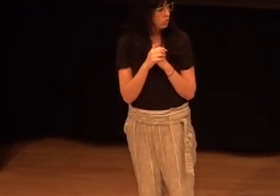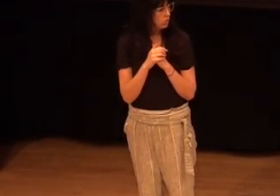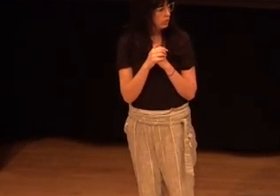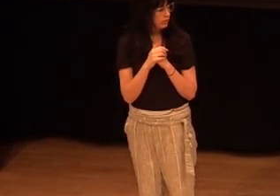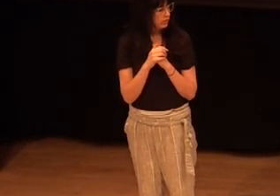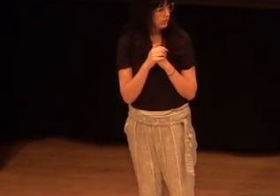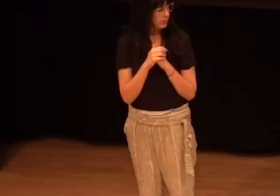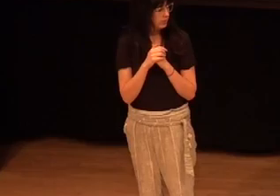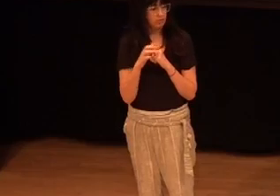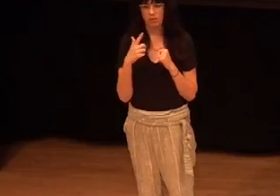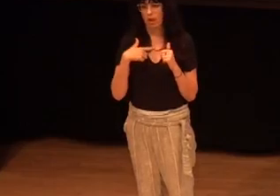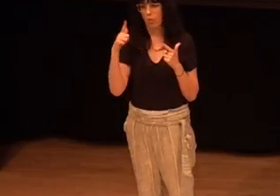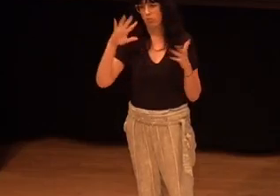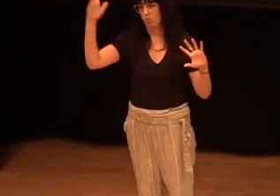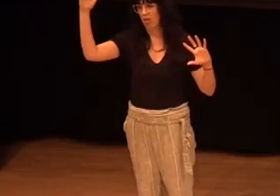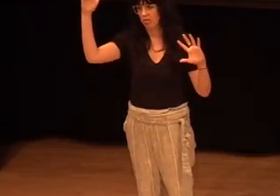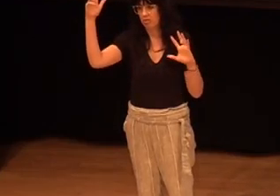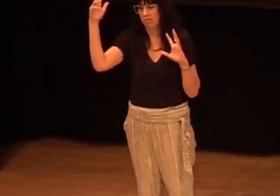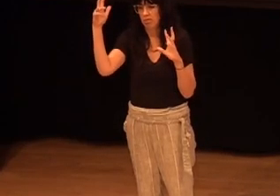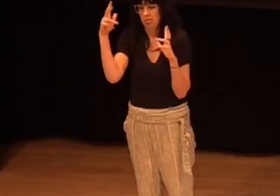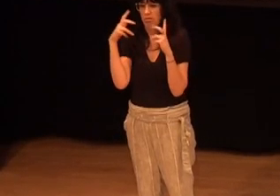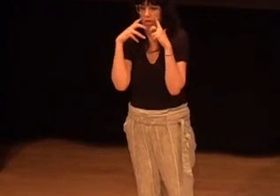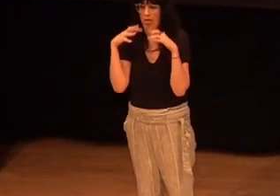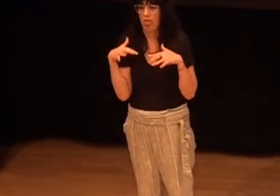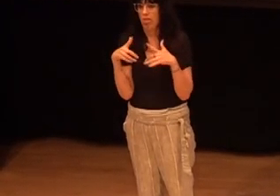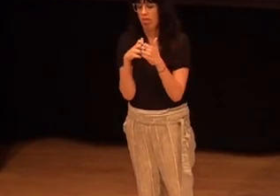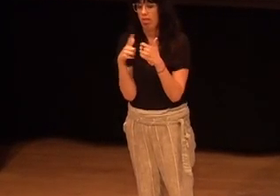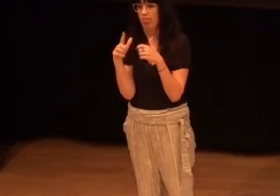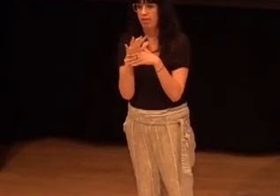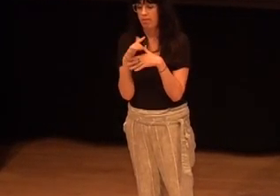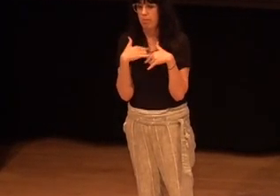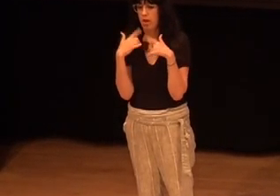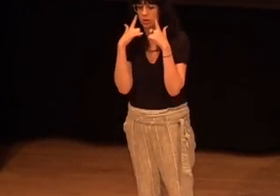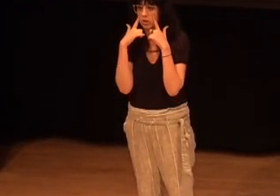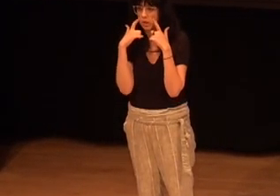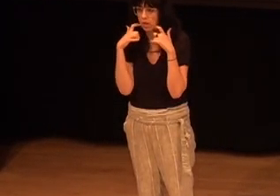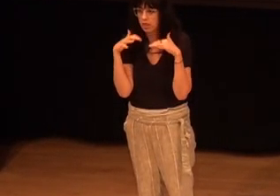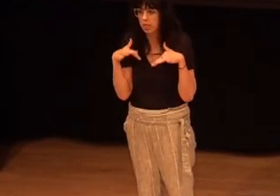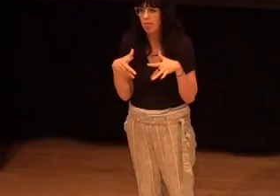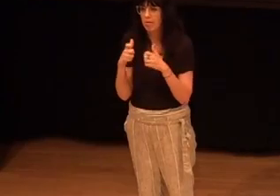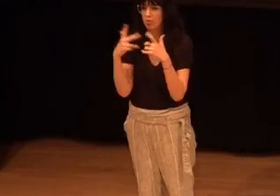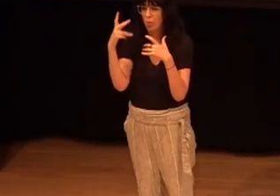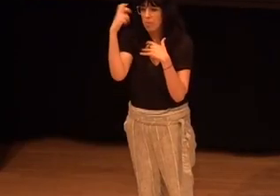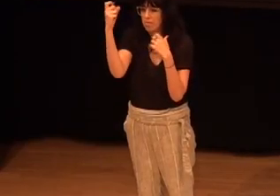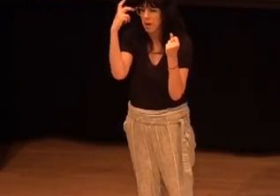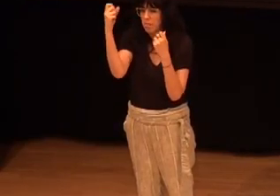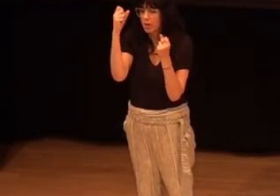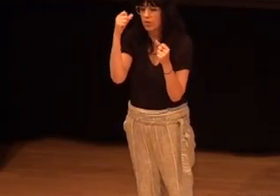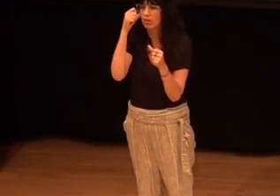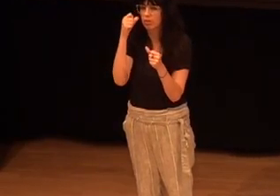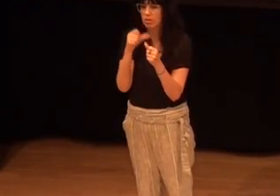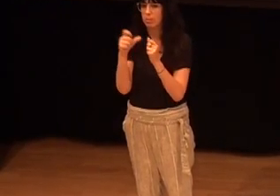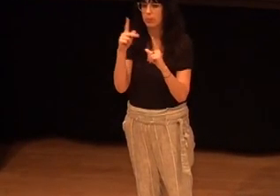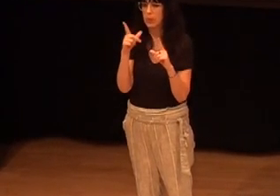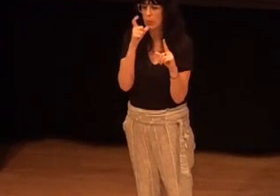Well, first of all, I was a wreck because this film brought so much. I'm going to start to cry. So many memories back to me, the people that I